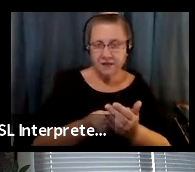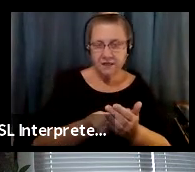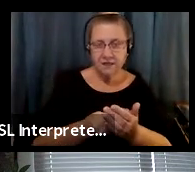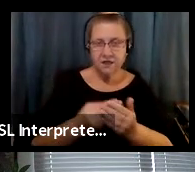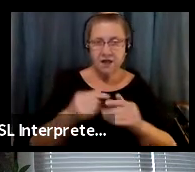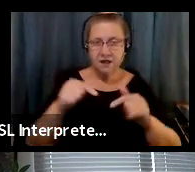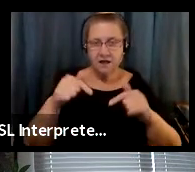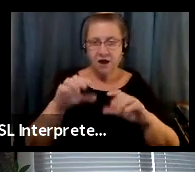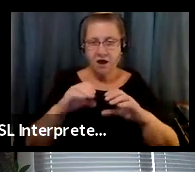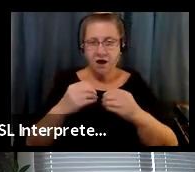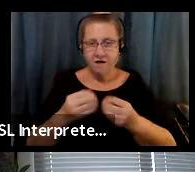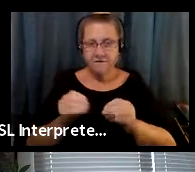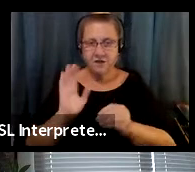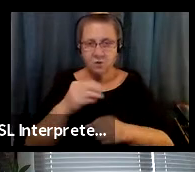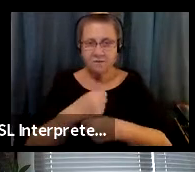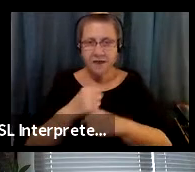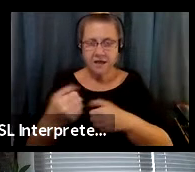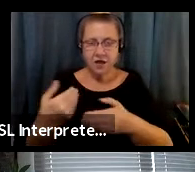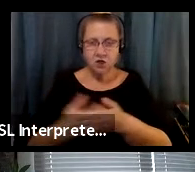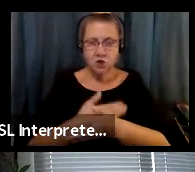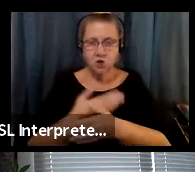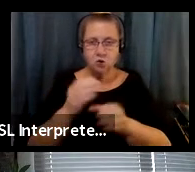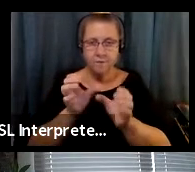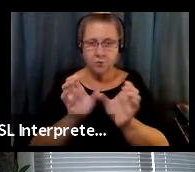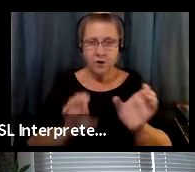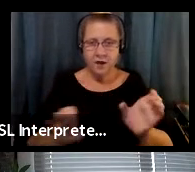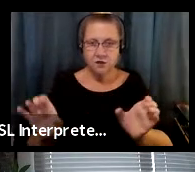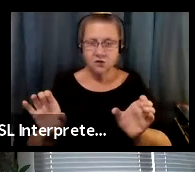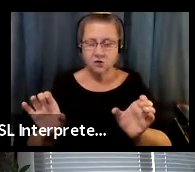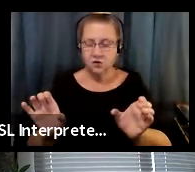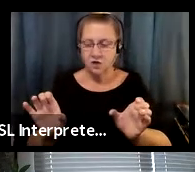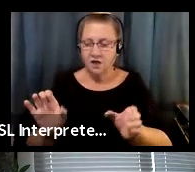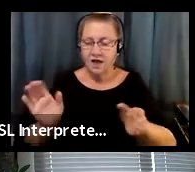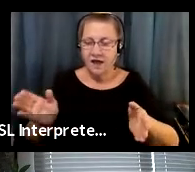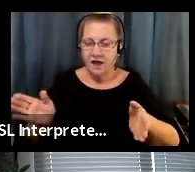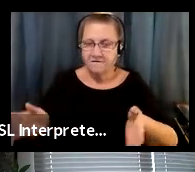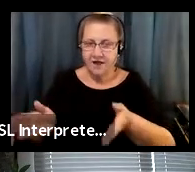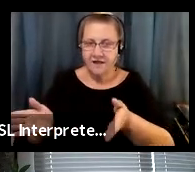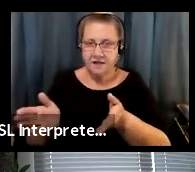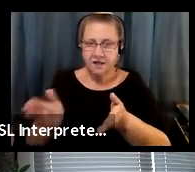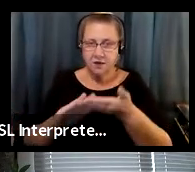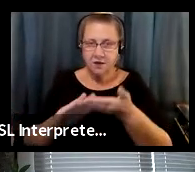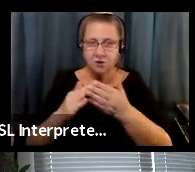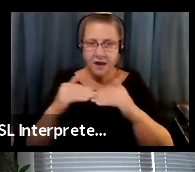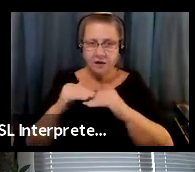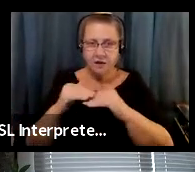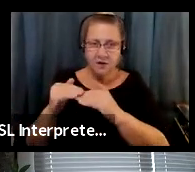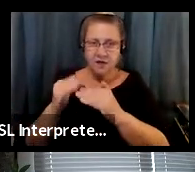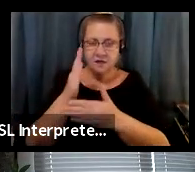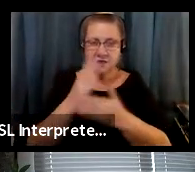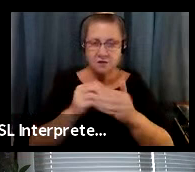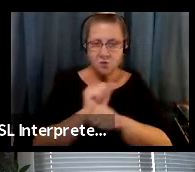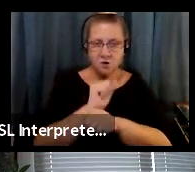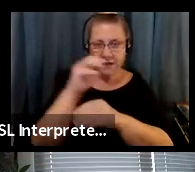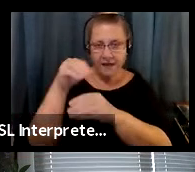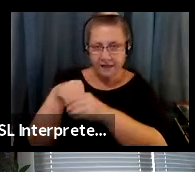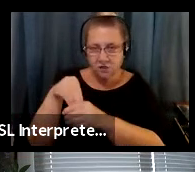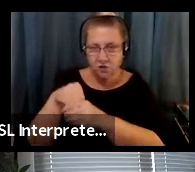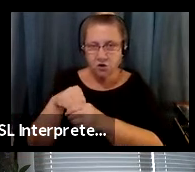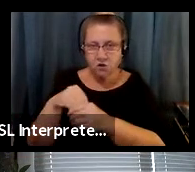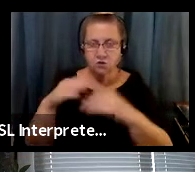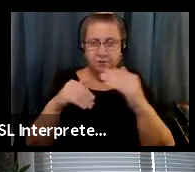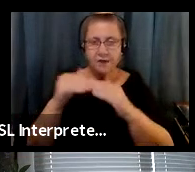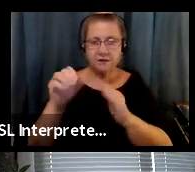branch this fall focused on advancing community equity. Some of the work will be internal to build a state